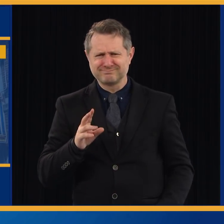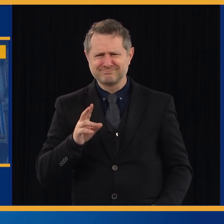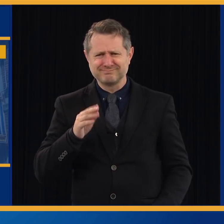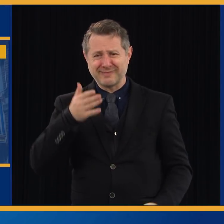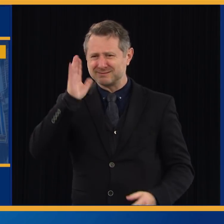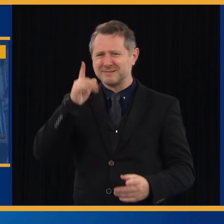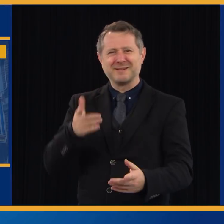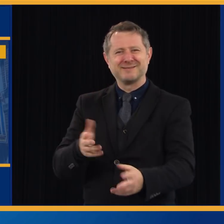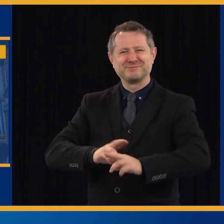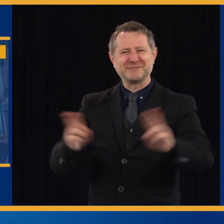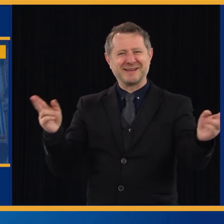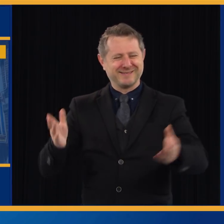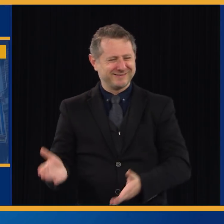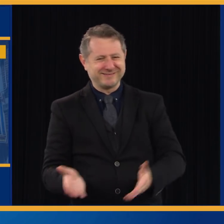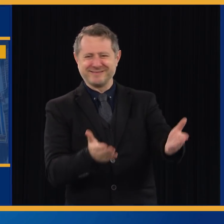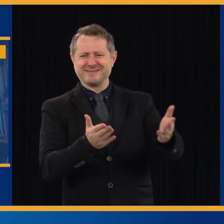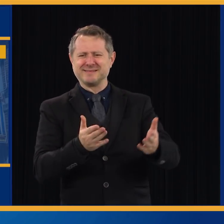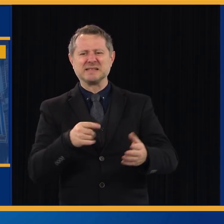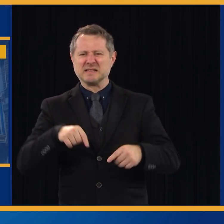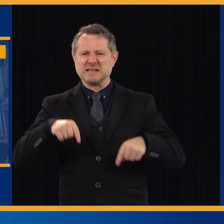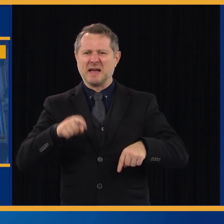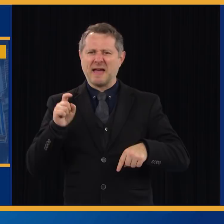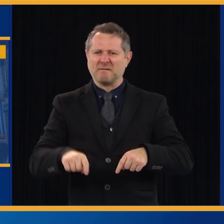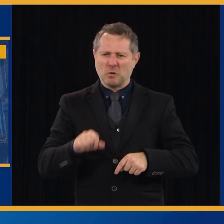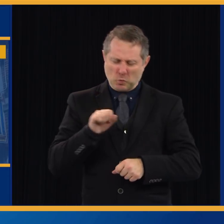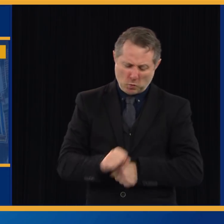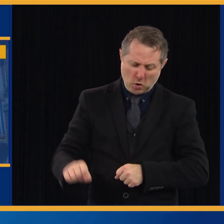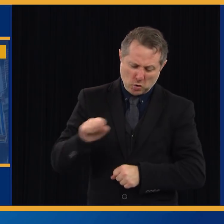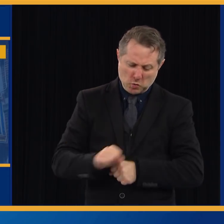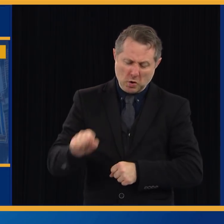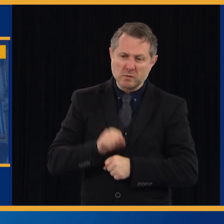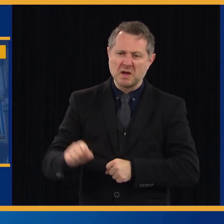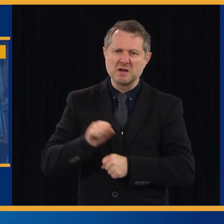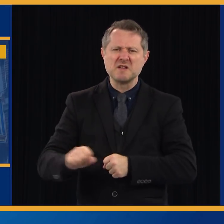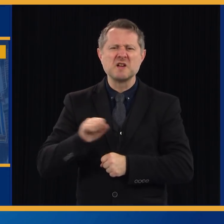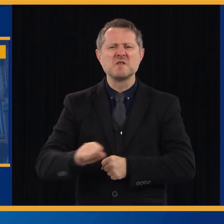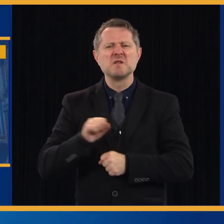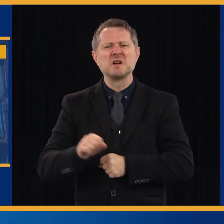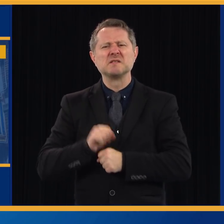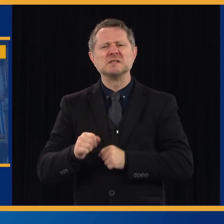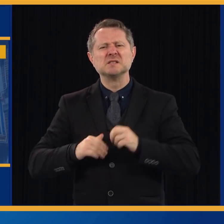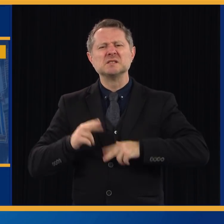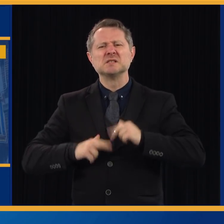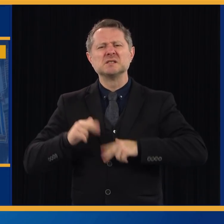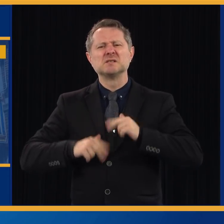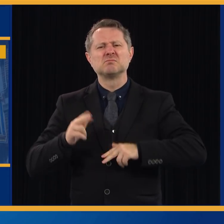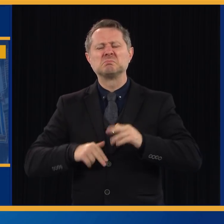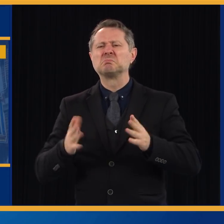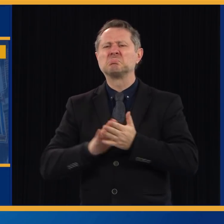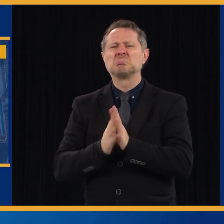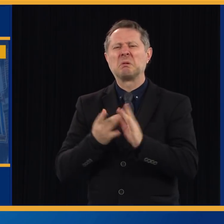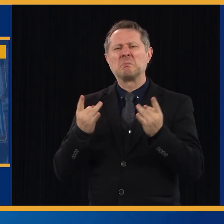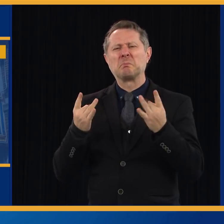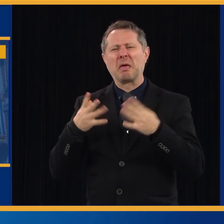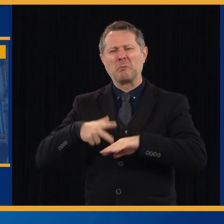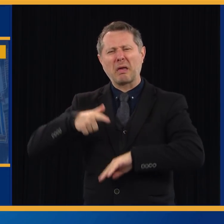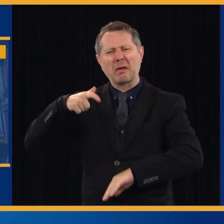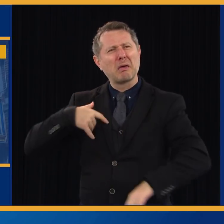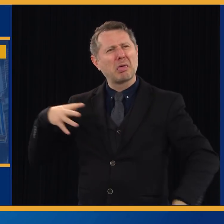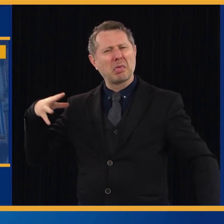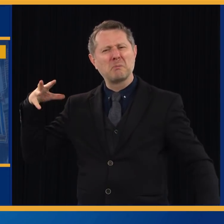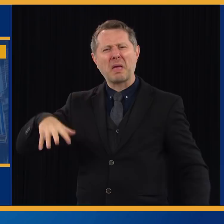He made himself the great player that he is. And New York, we